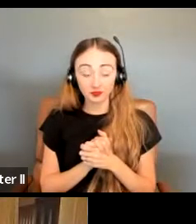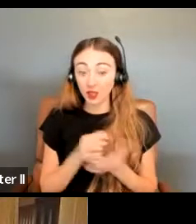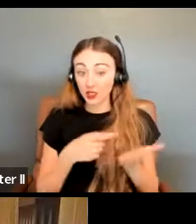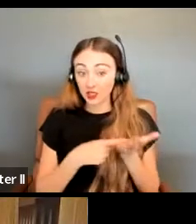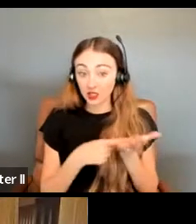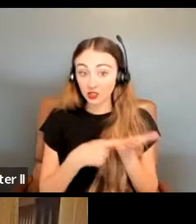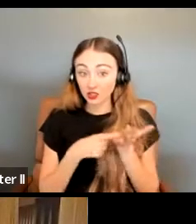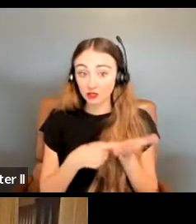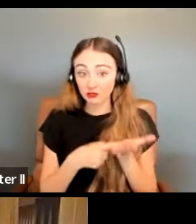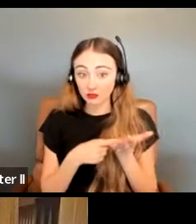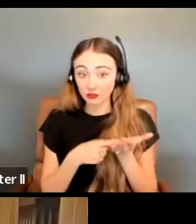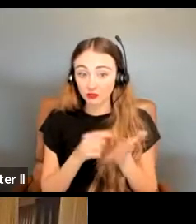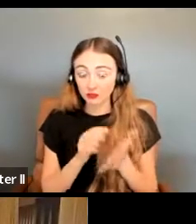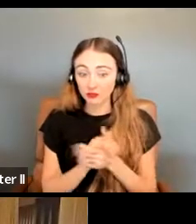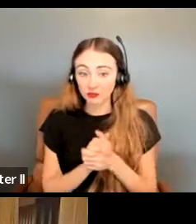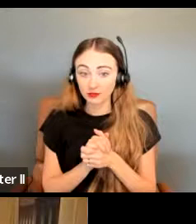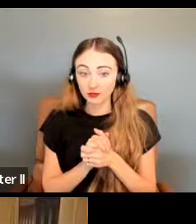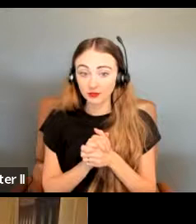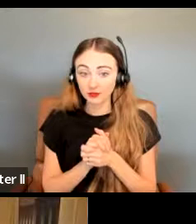discussion?